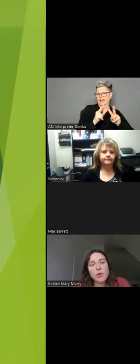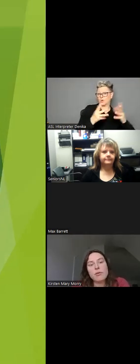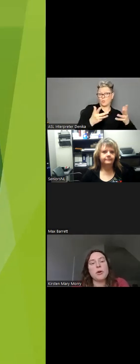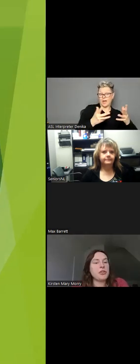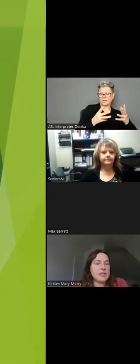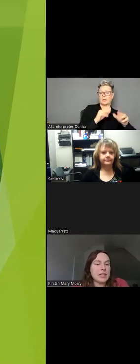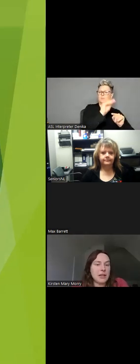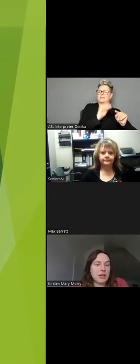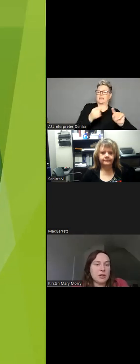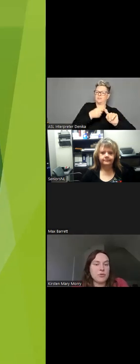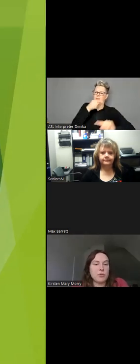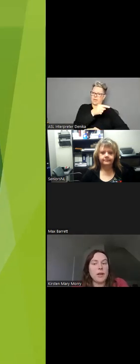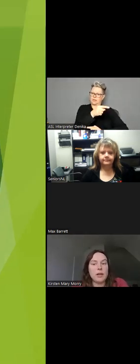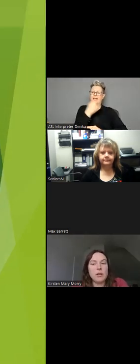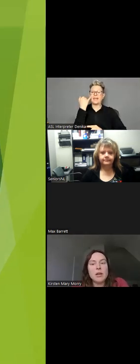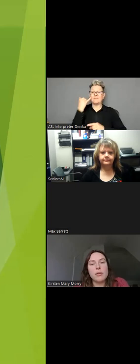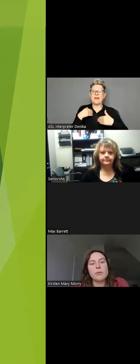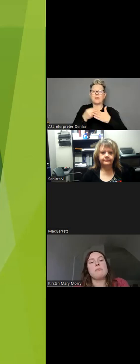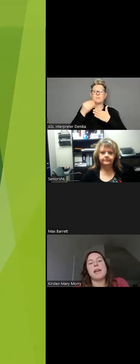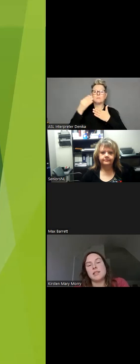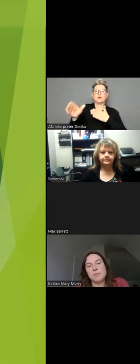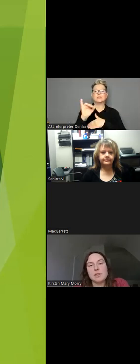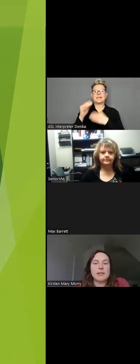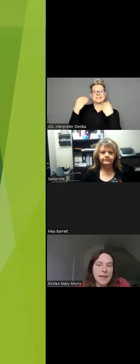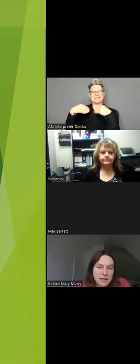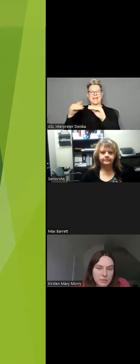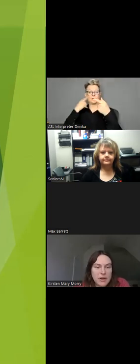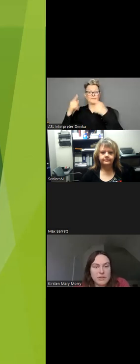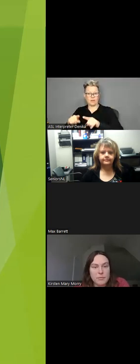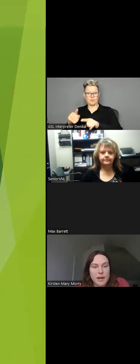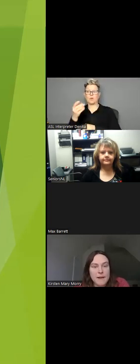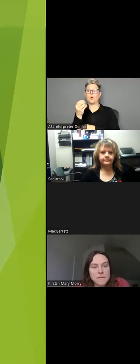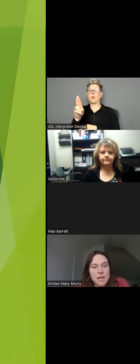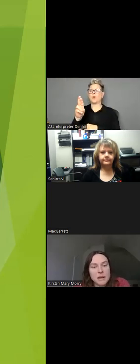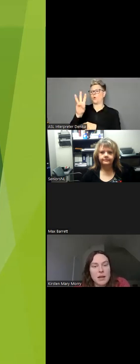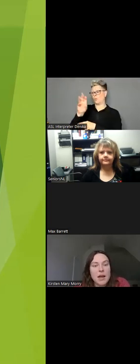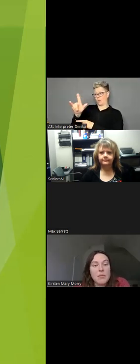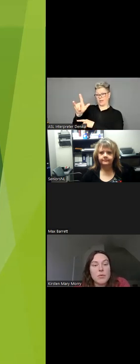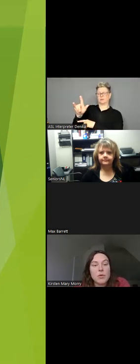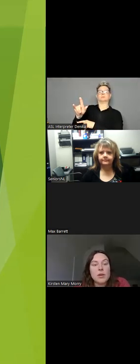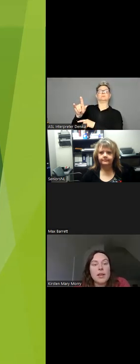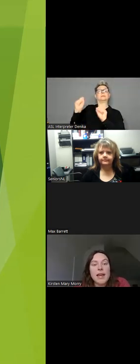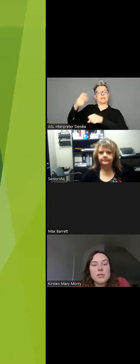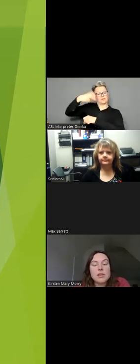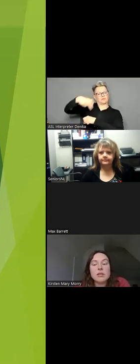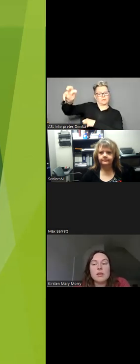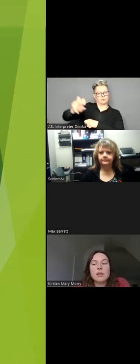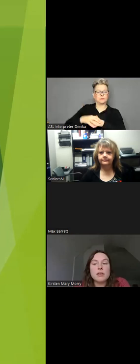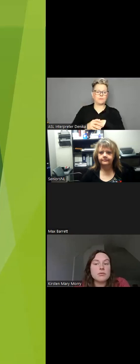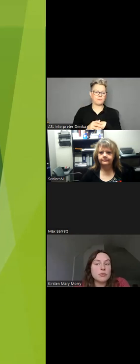So if you have a purchase and sale agreement or a will, those are mechanisms that land can be transferred by. You